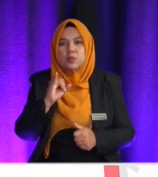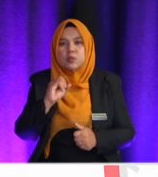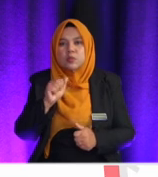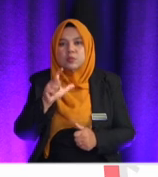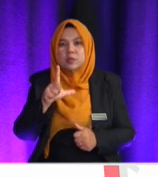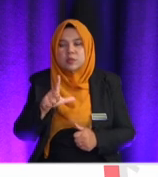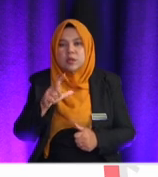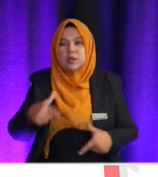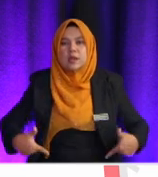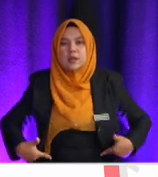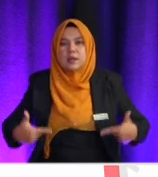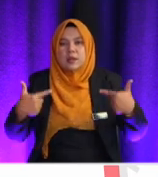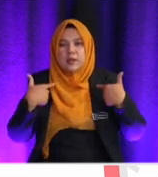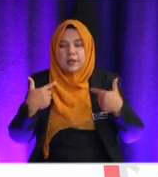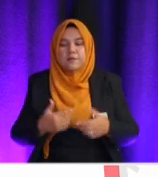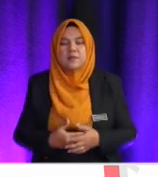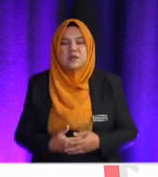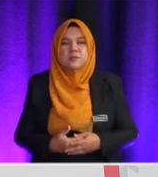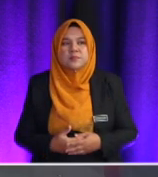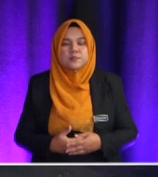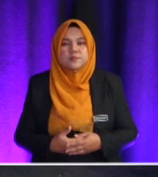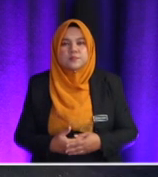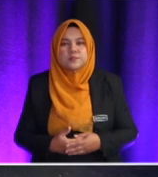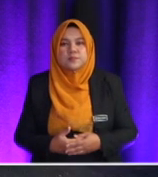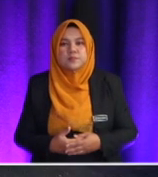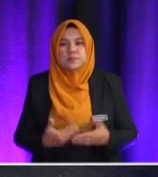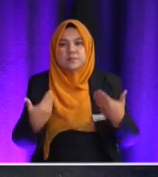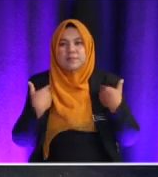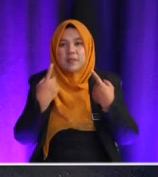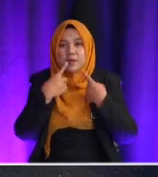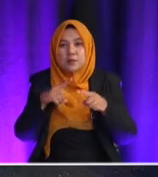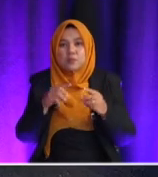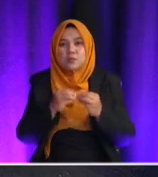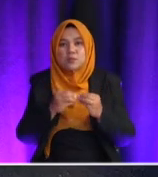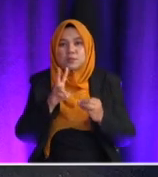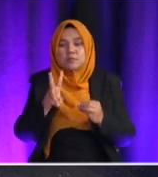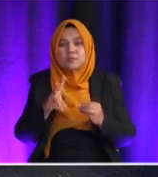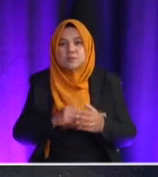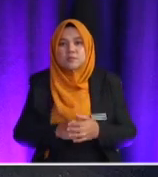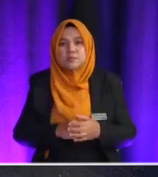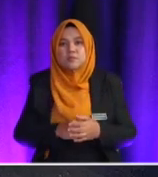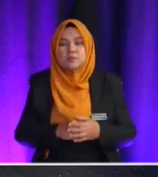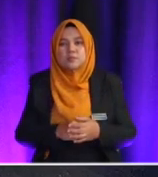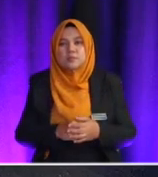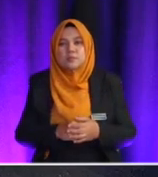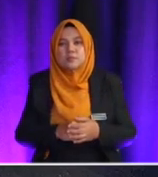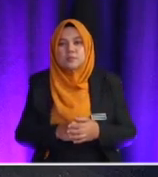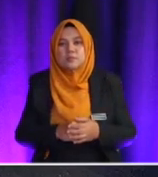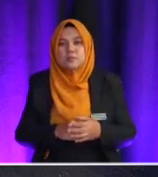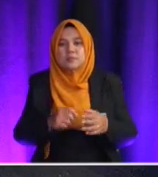schoolwork? Obviously. Teacher, I have an answer for the second question. Yes, I do take 1 hour, but in a year.